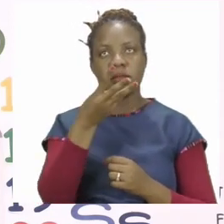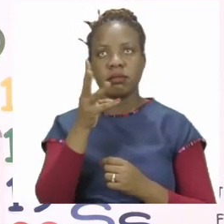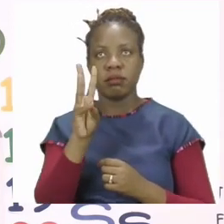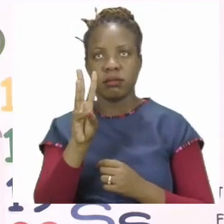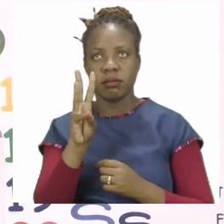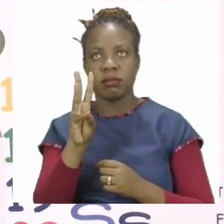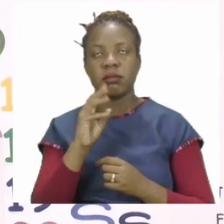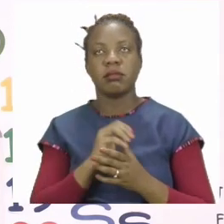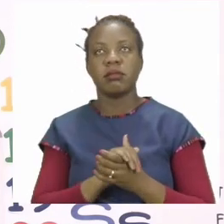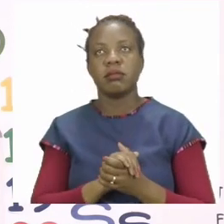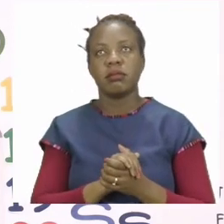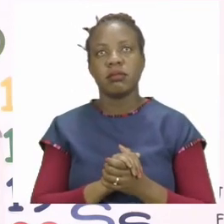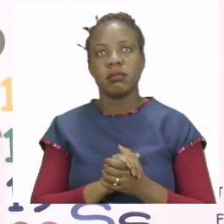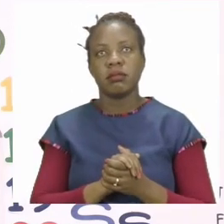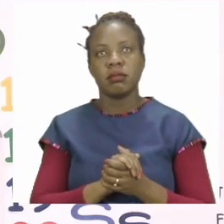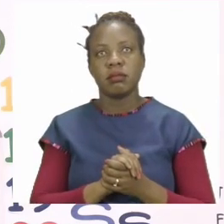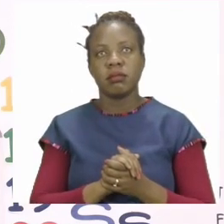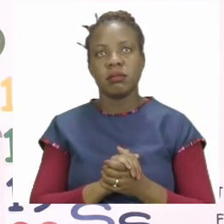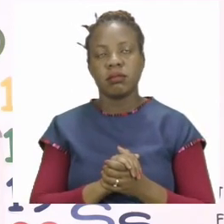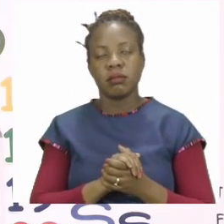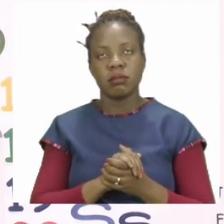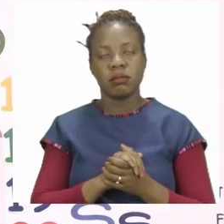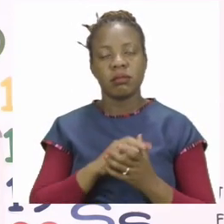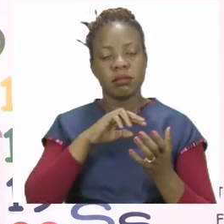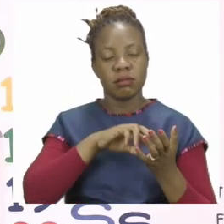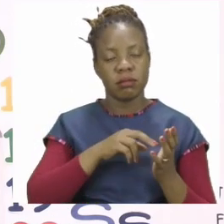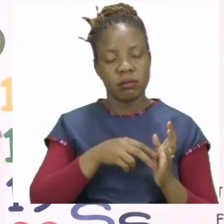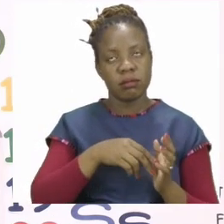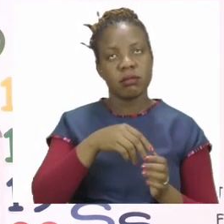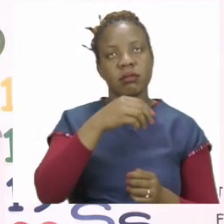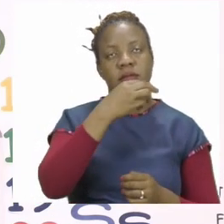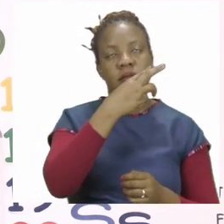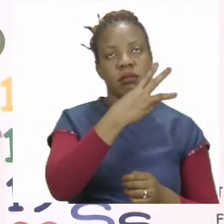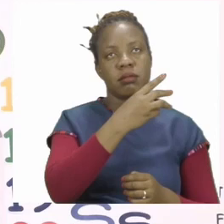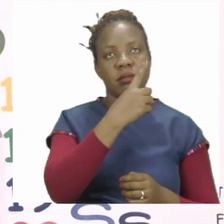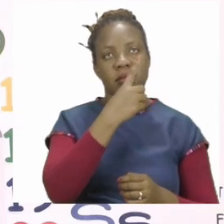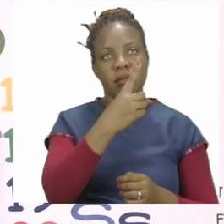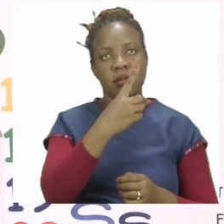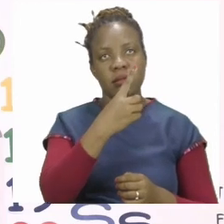that means, everyone, that 31 plus